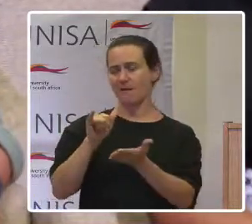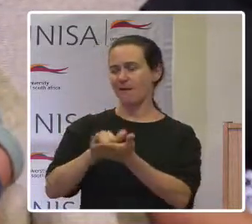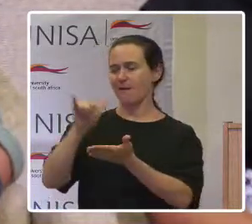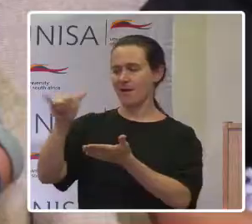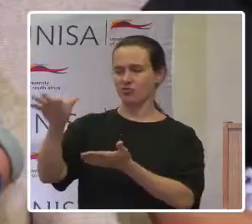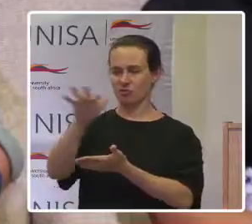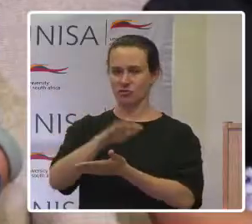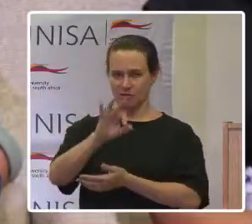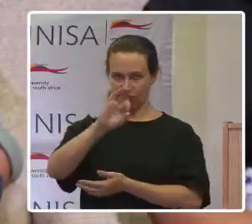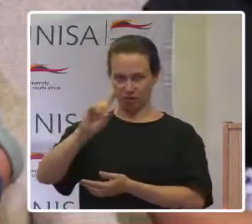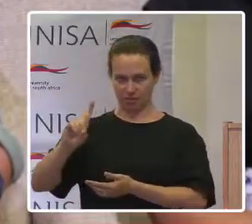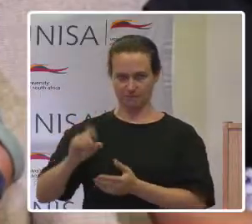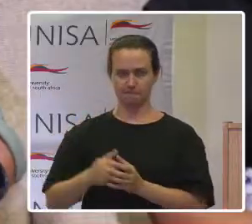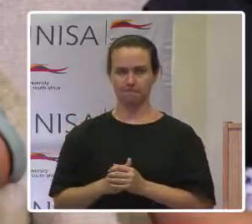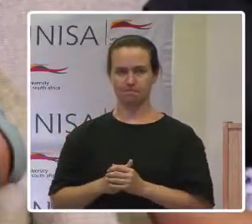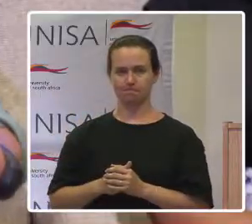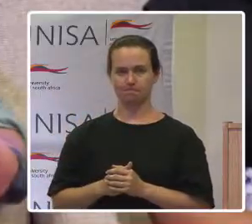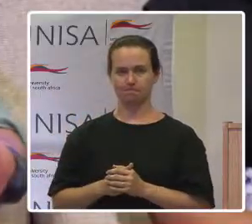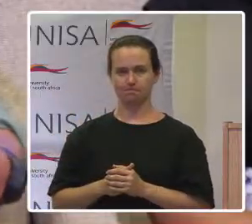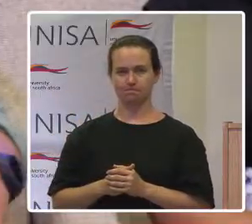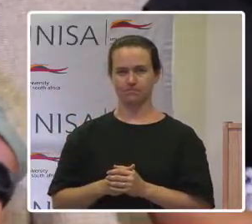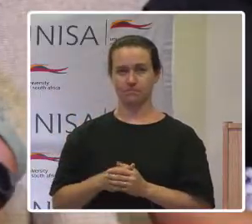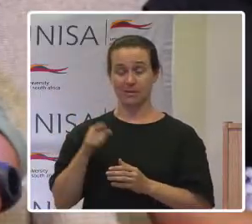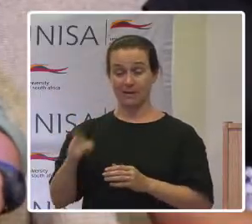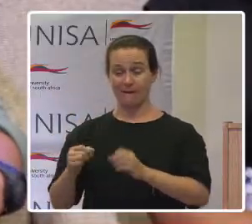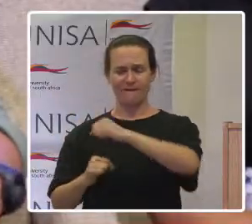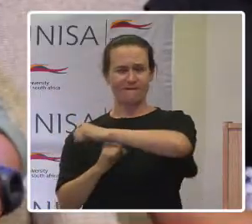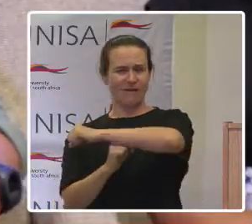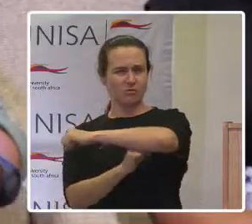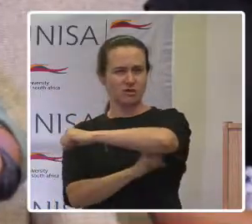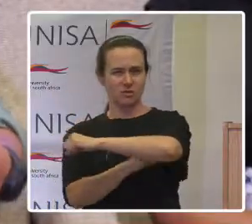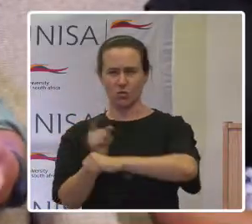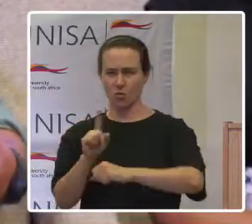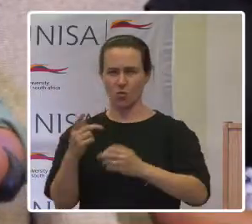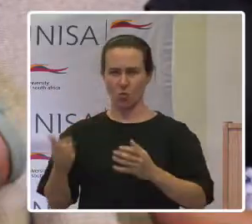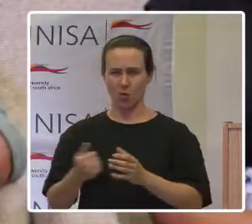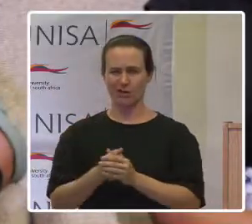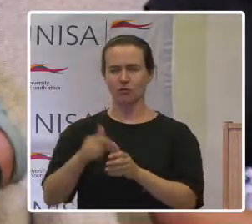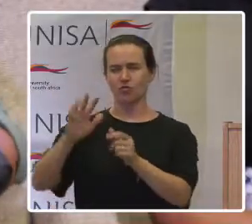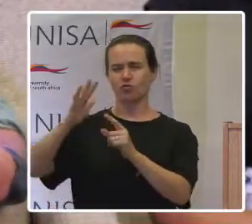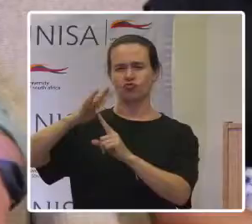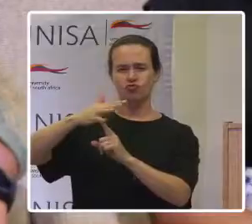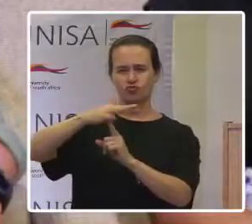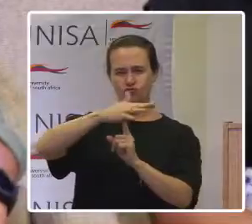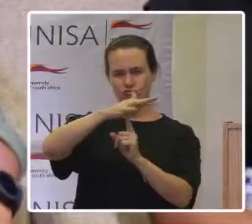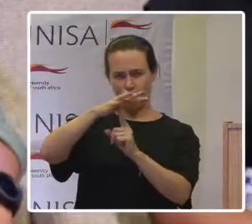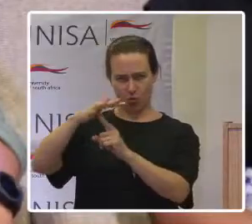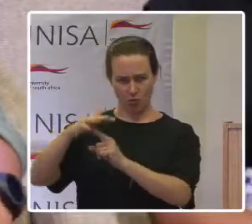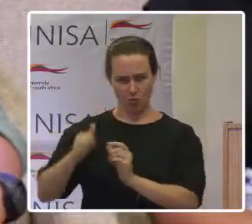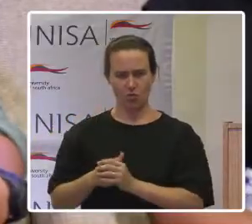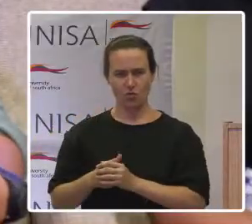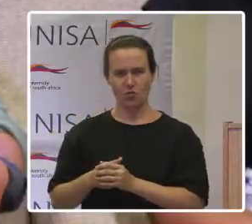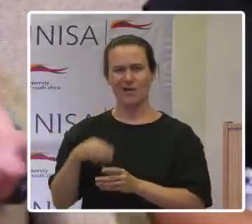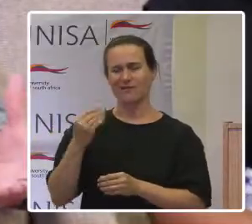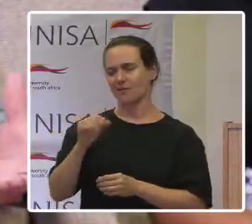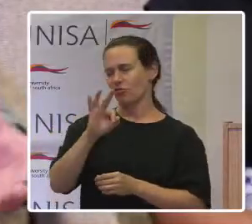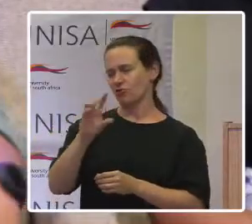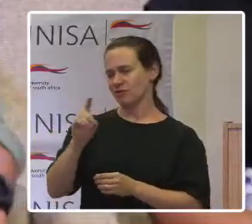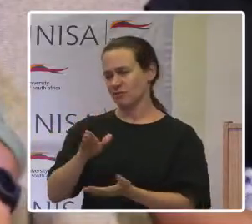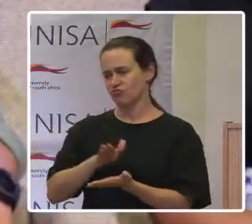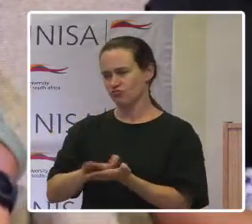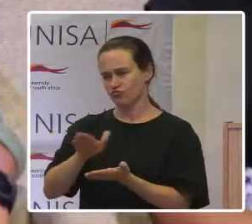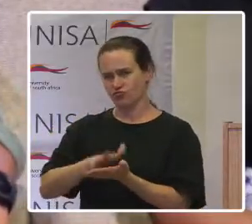3D. The foundation of the company is drones, and there's an element of 3D printing,